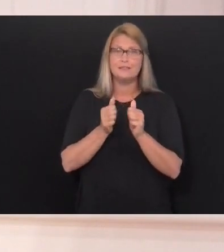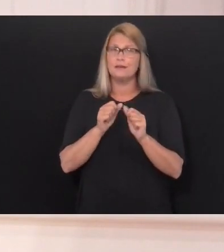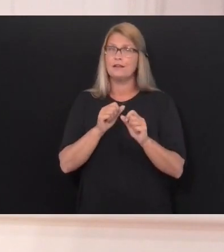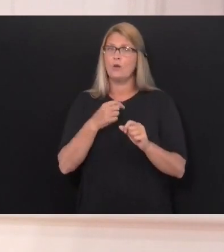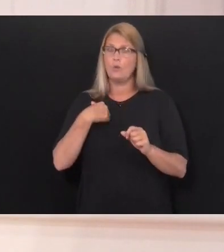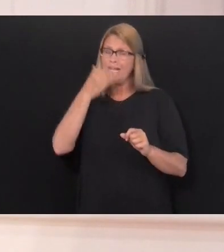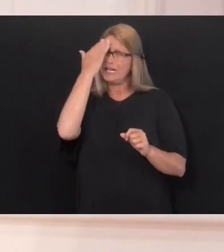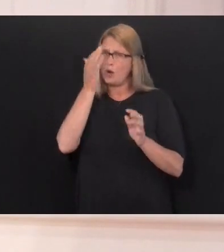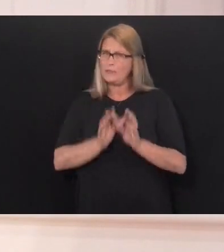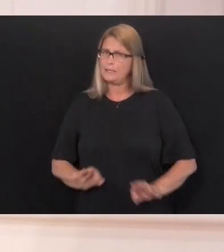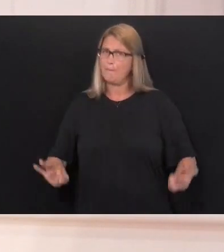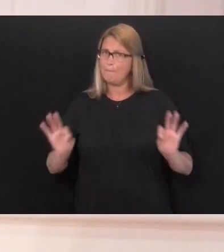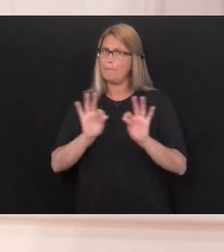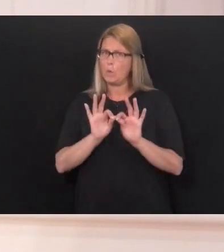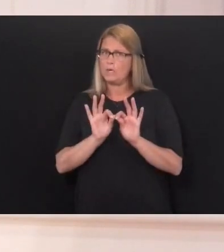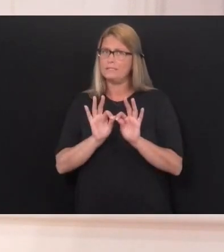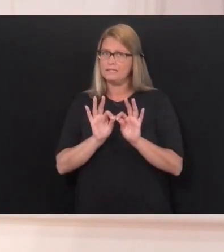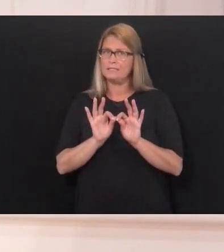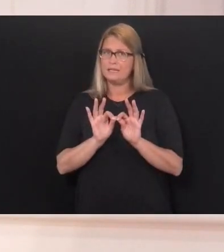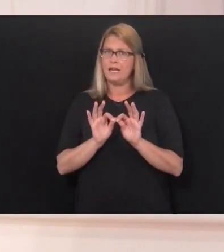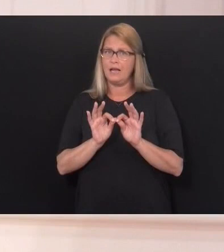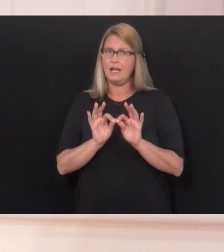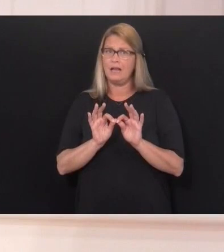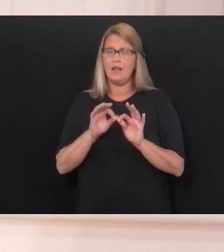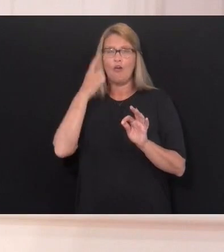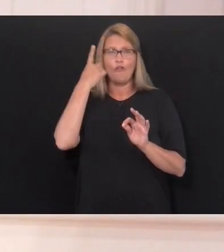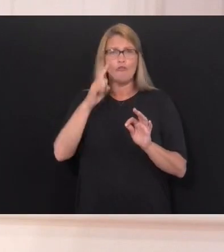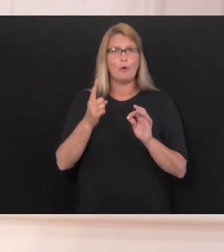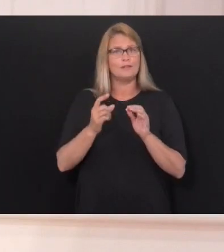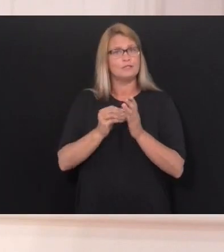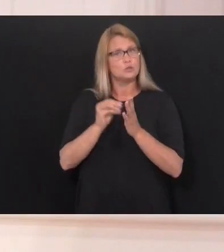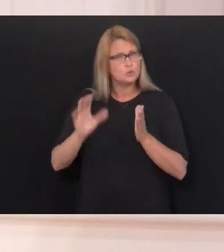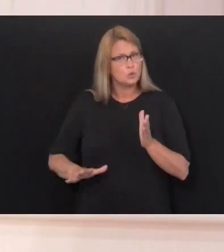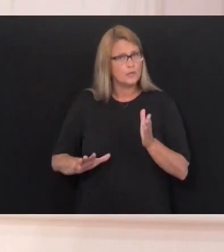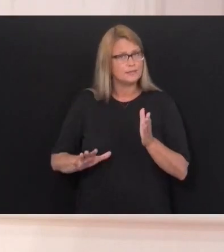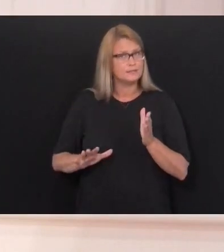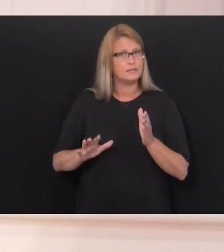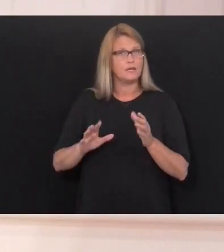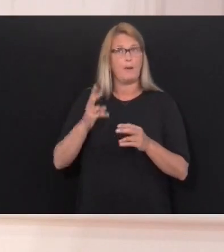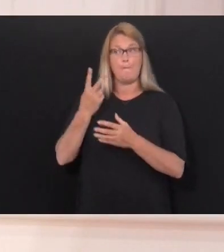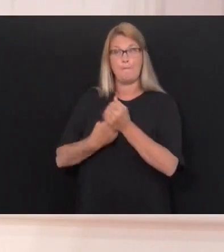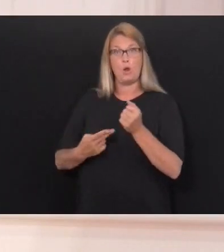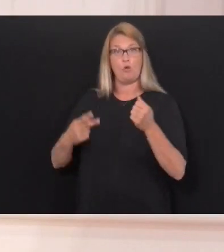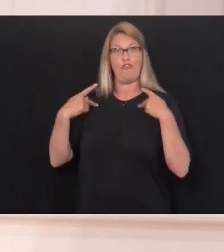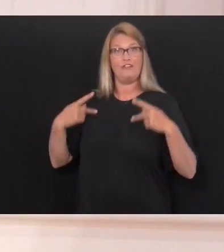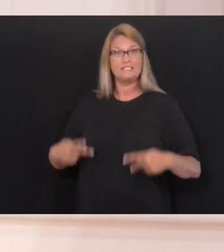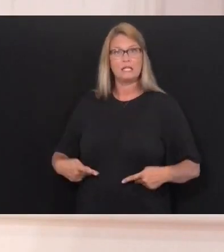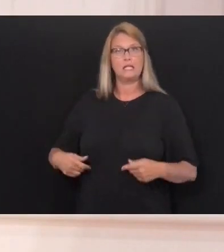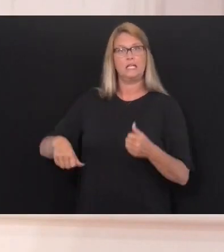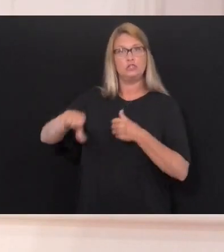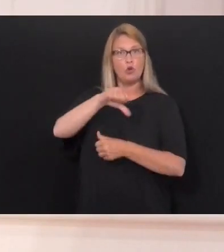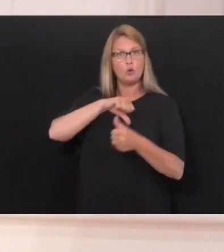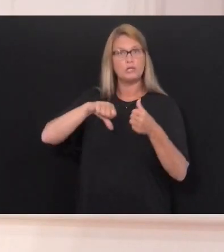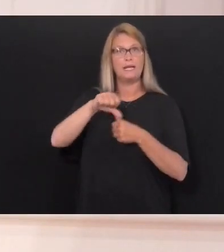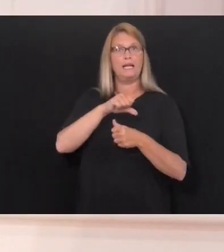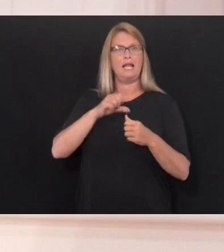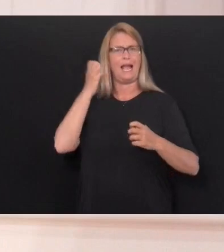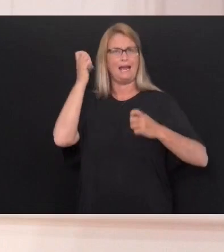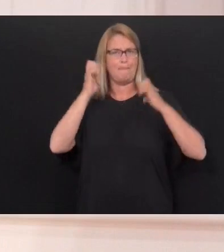recognize the importance of sports. You know, sports give us so much. They really give us so